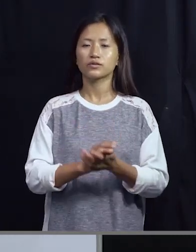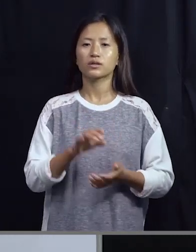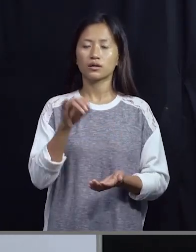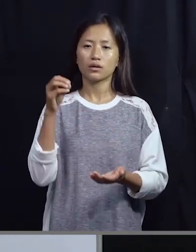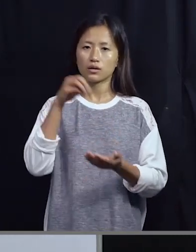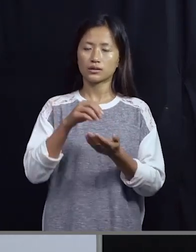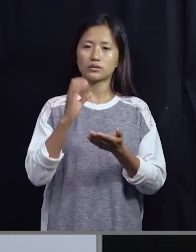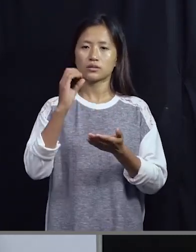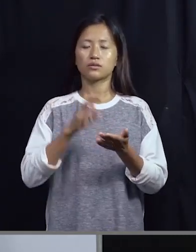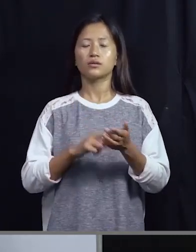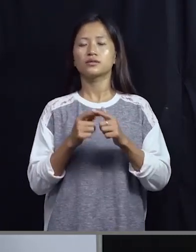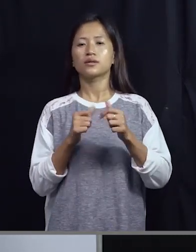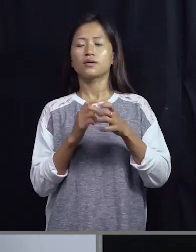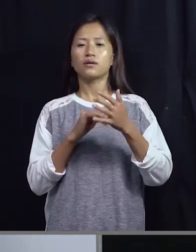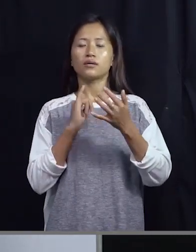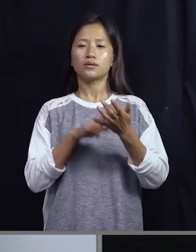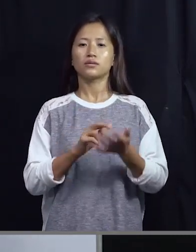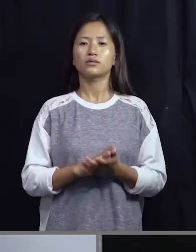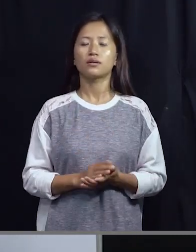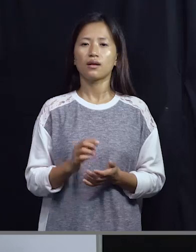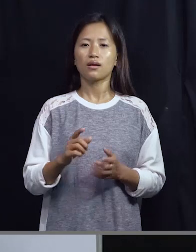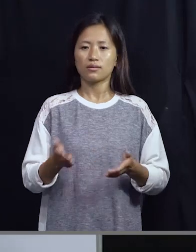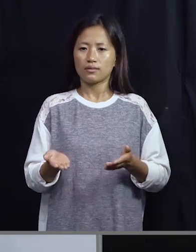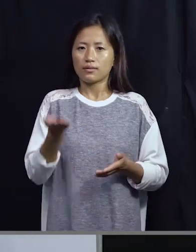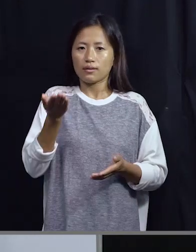and half of it contained the light DNA.